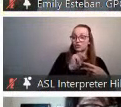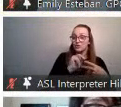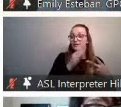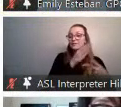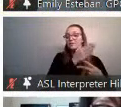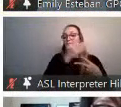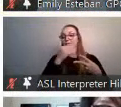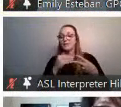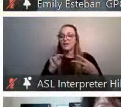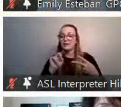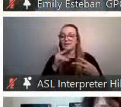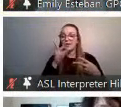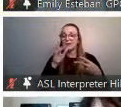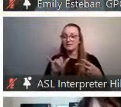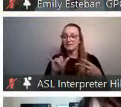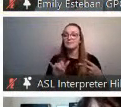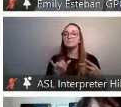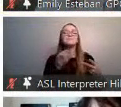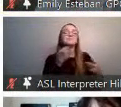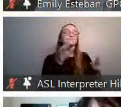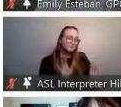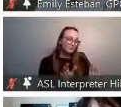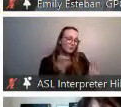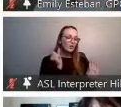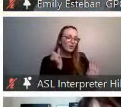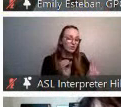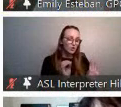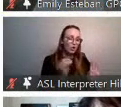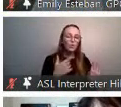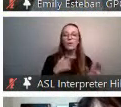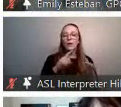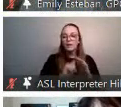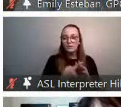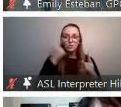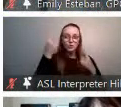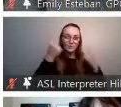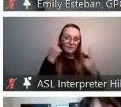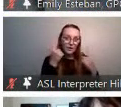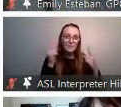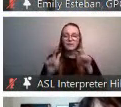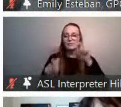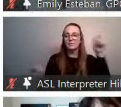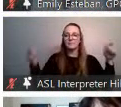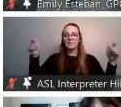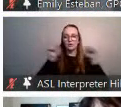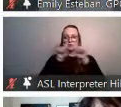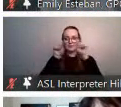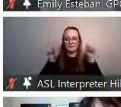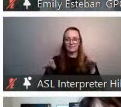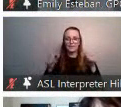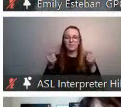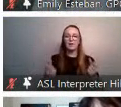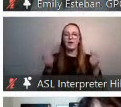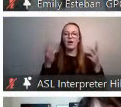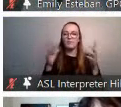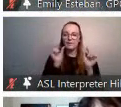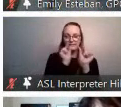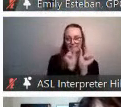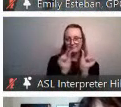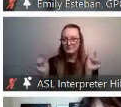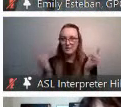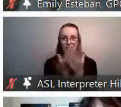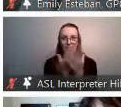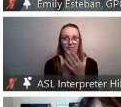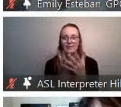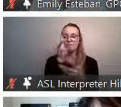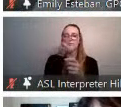So I started to think about kind of the bigger system and how many nuances there are between